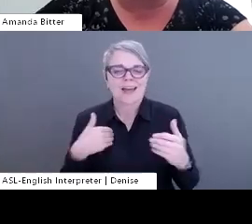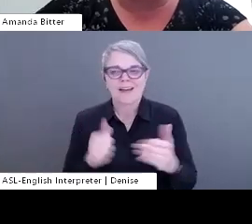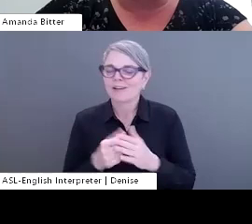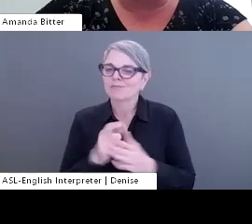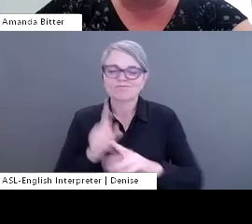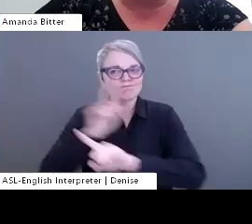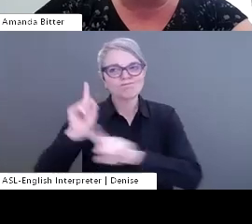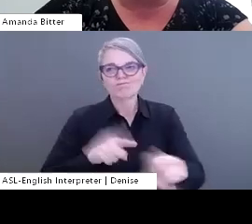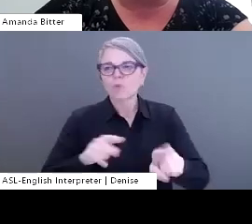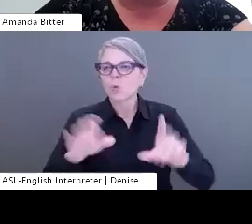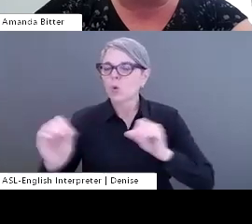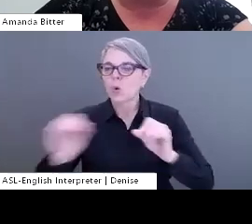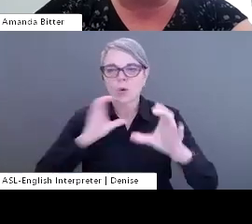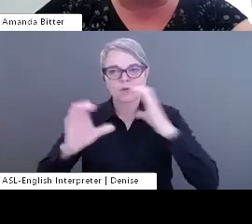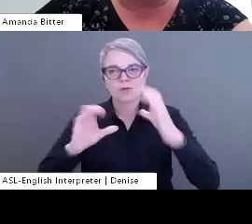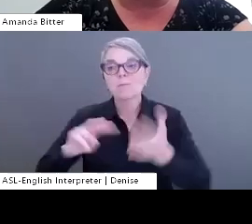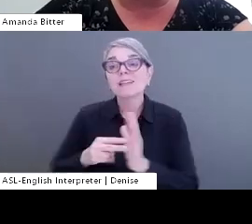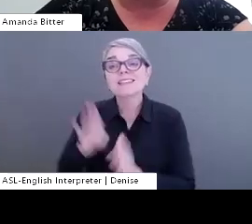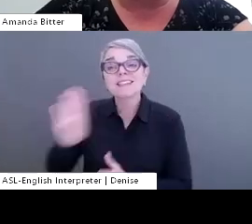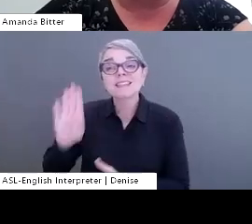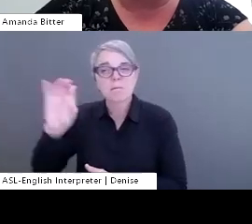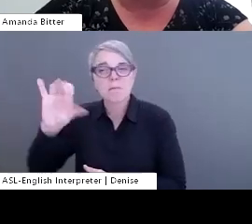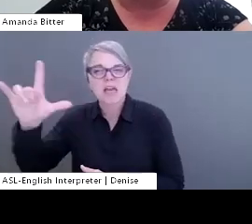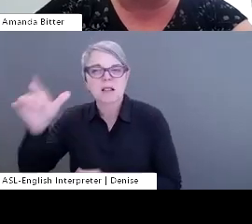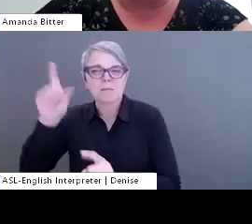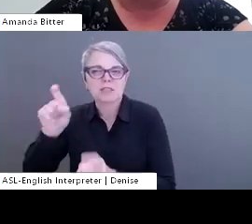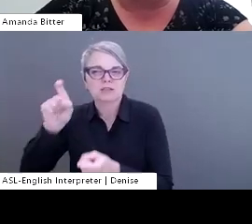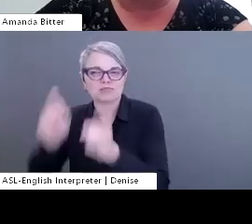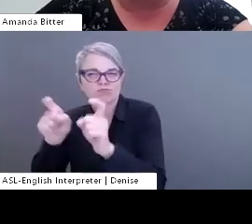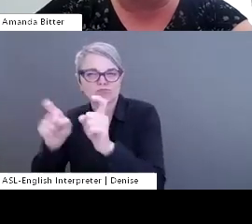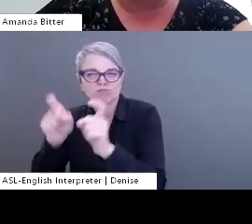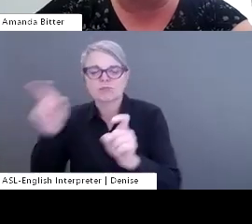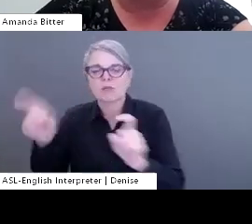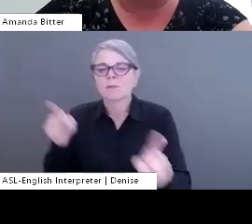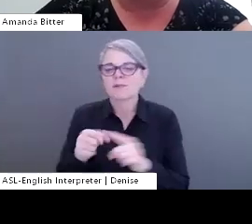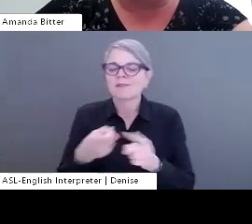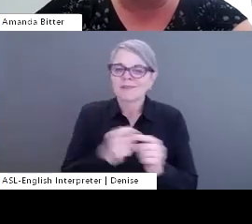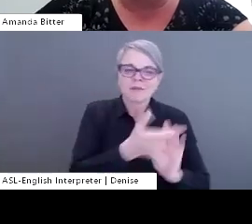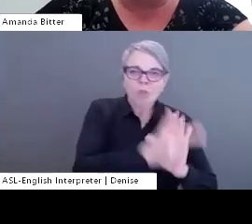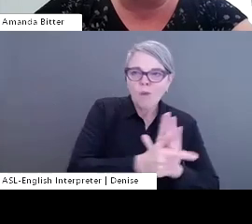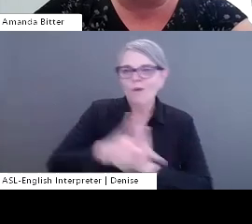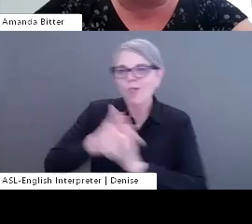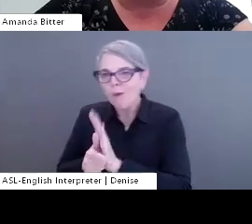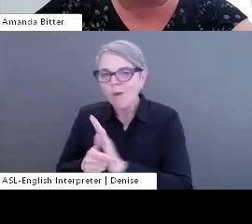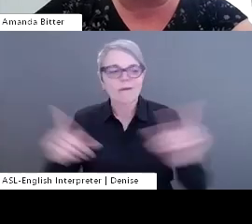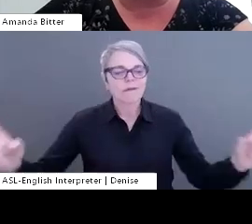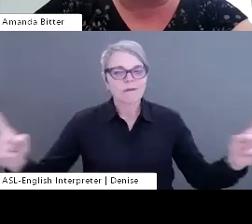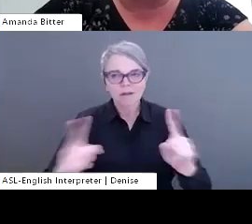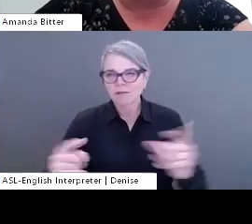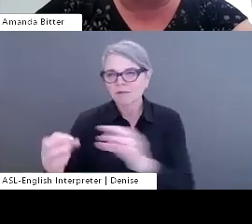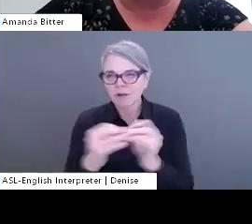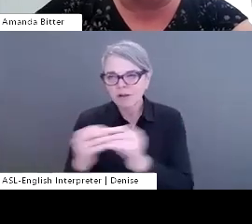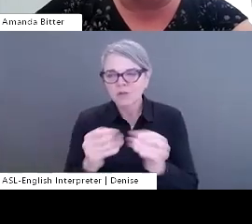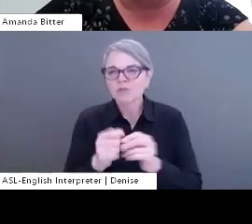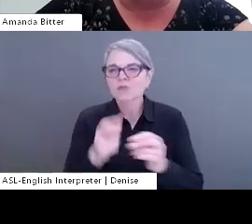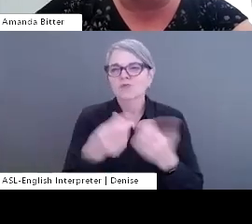variance in the bail so that the 2 lawyers could talk to one another to help facilitate the sales of the home. And the charges were